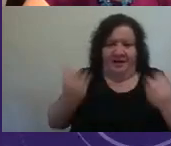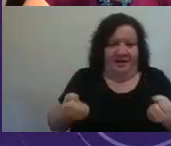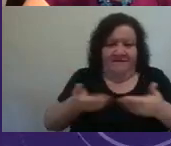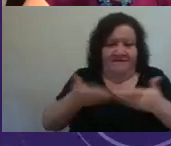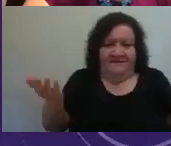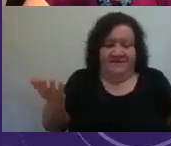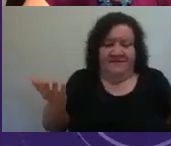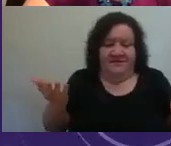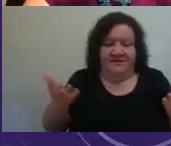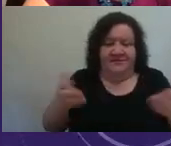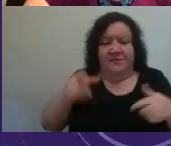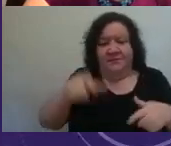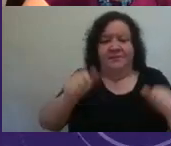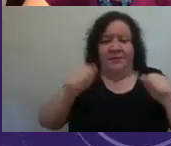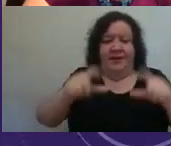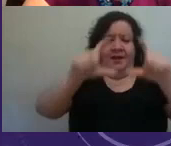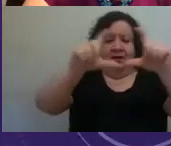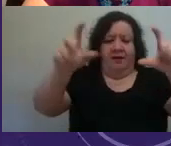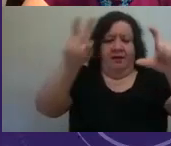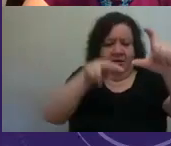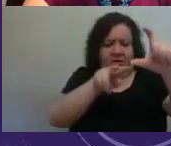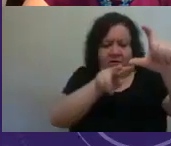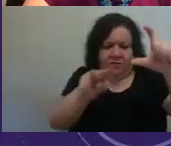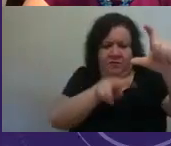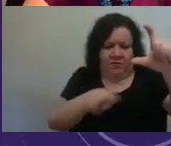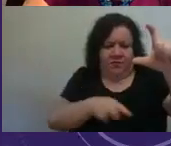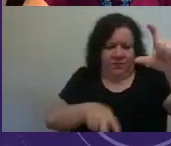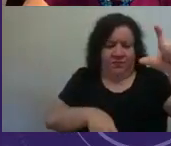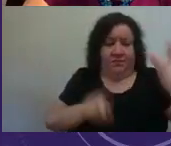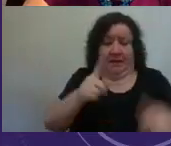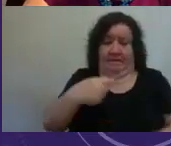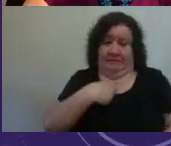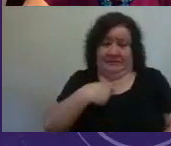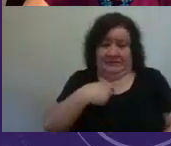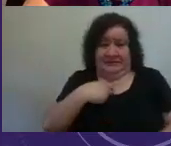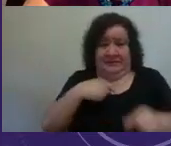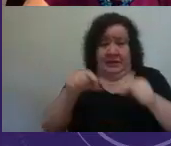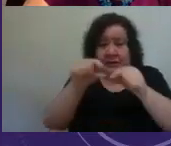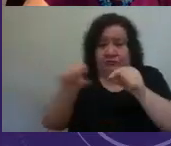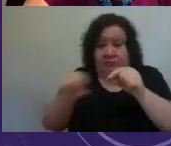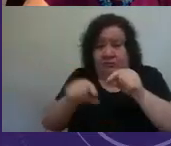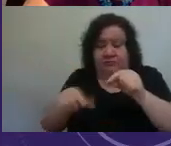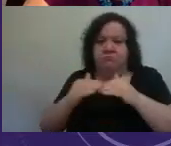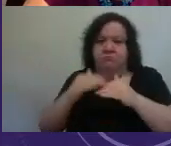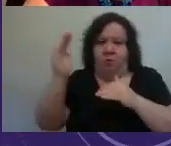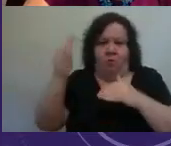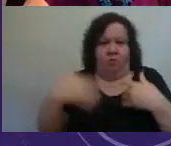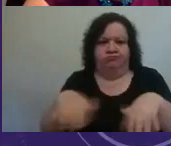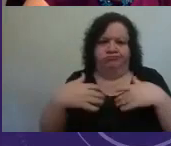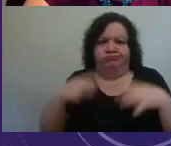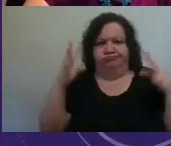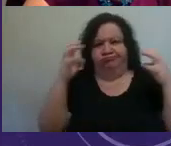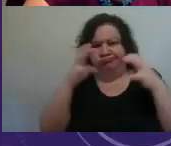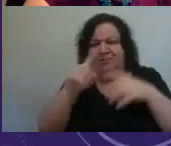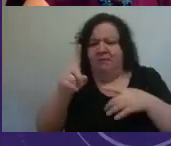going to cover next week. But I usually read on my computer the text in front